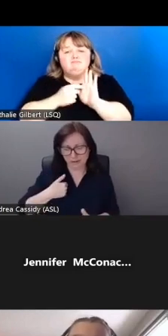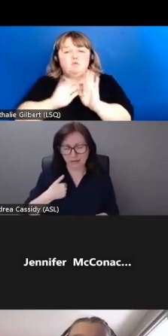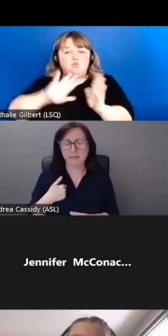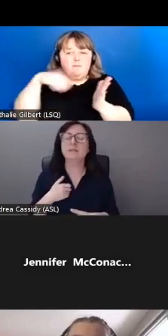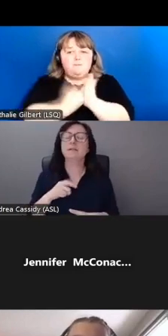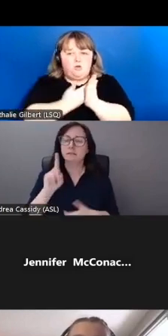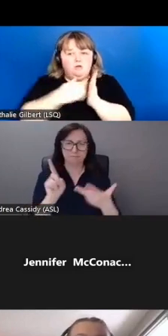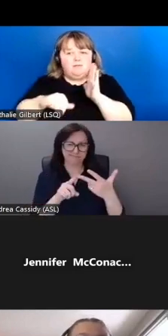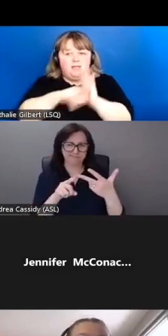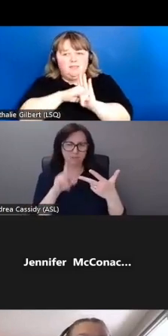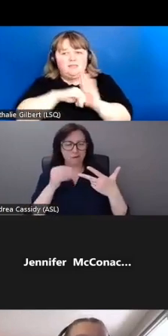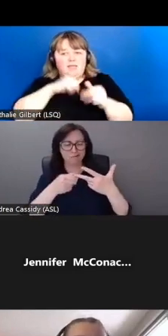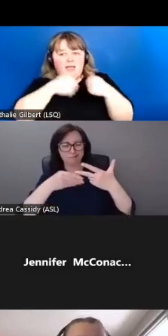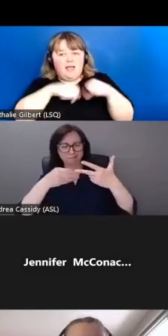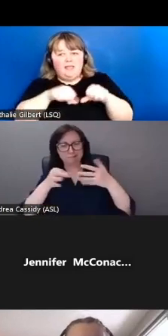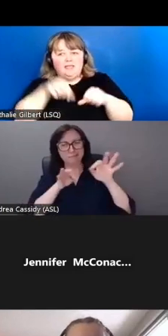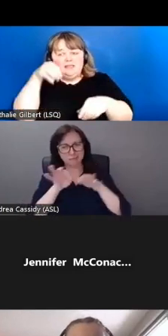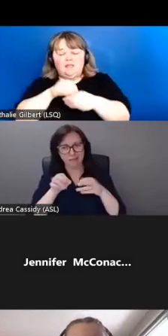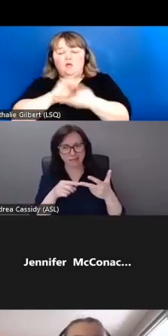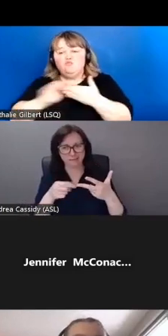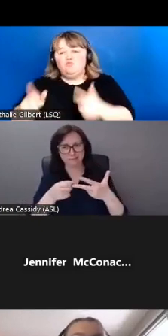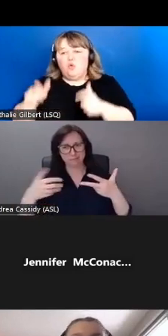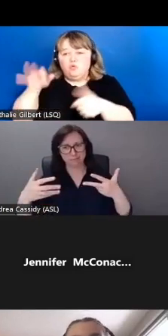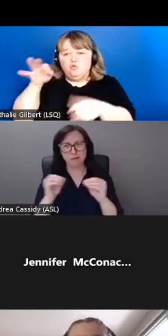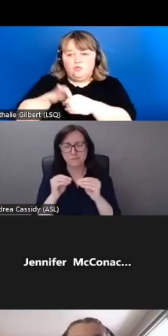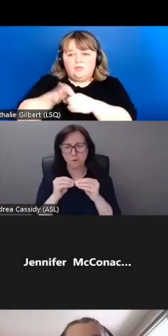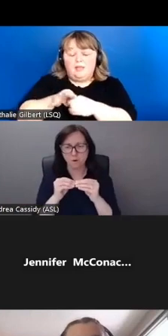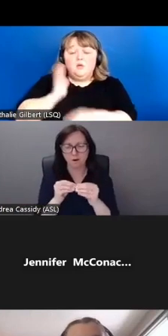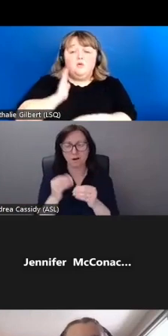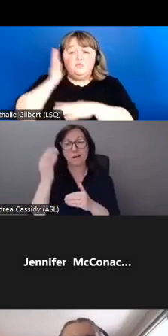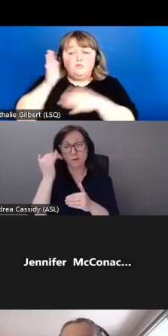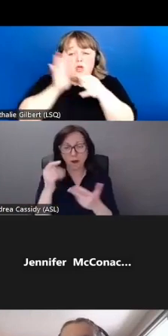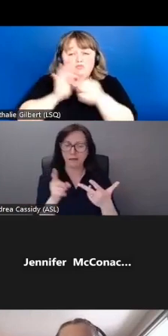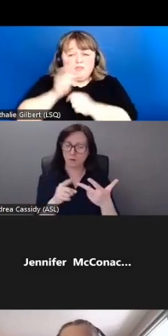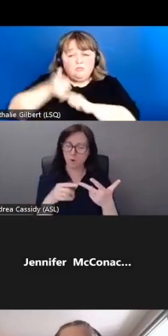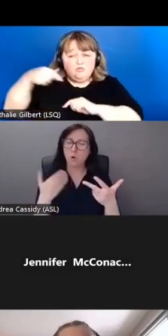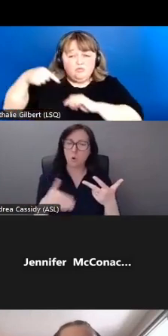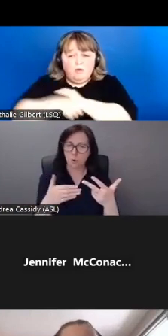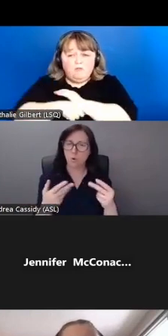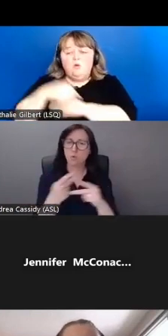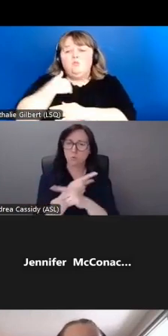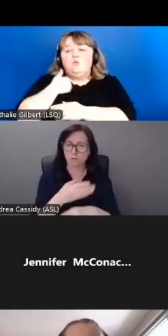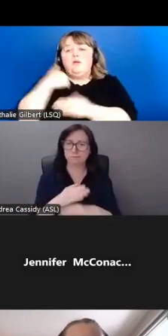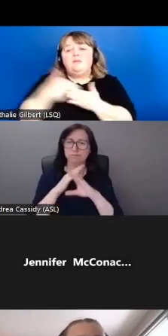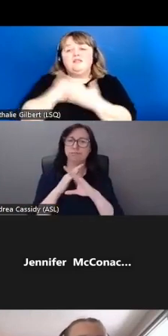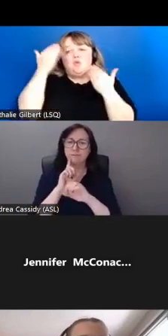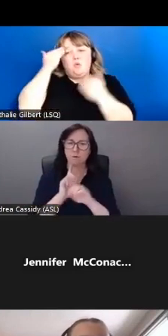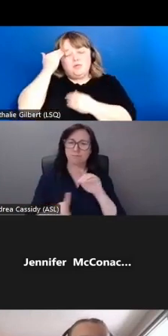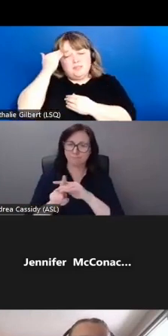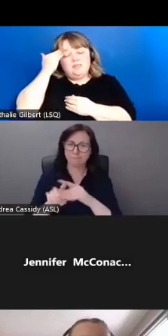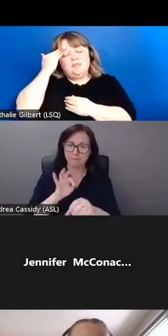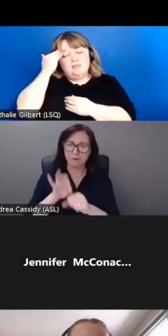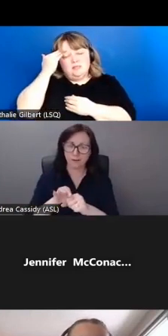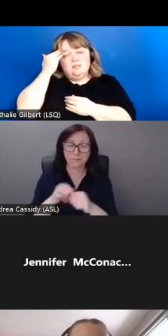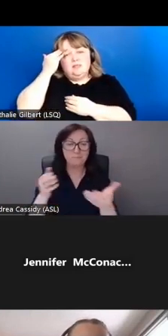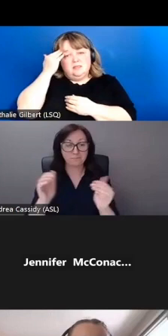bit about that later because, as I mentioned, we know that that one is one of the biggest barriers. The next slide,